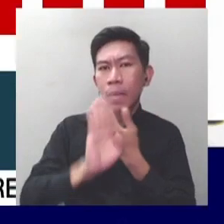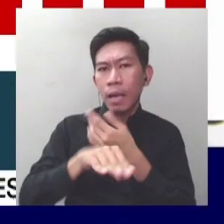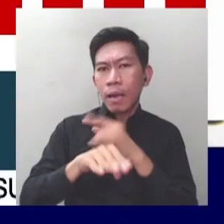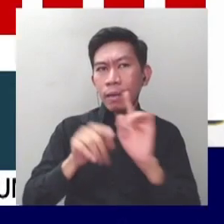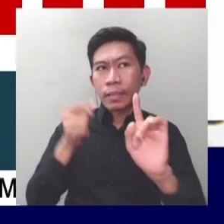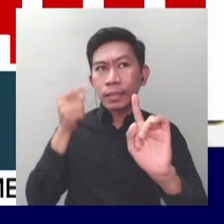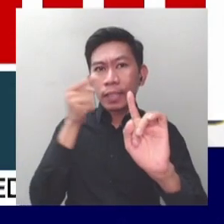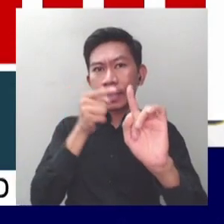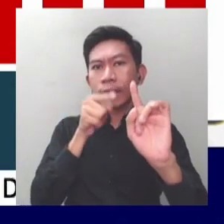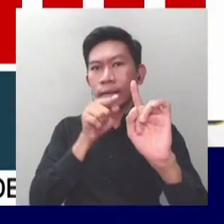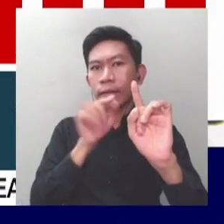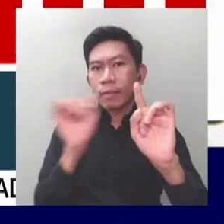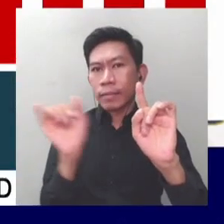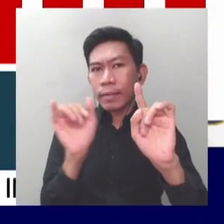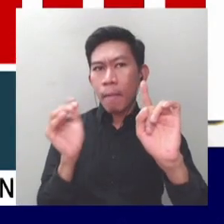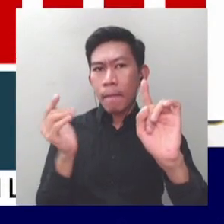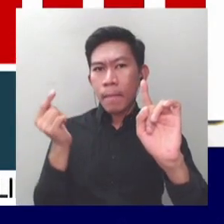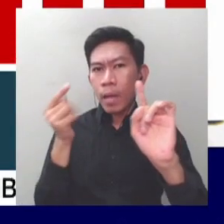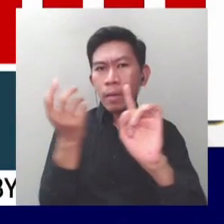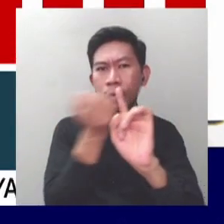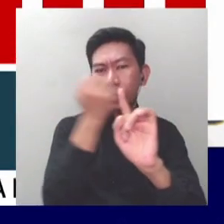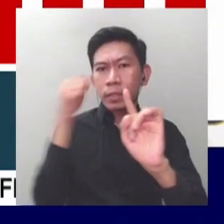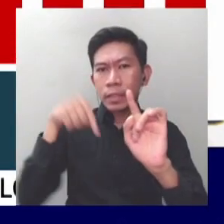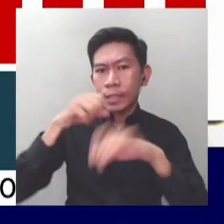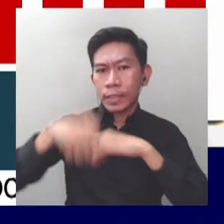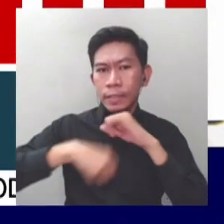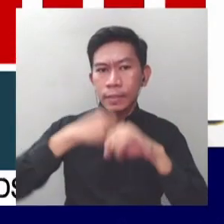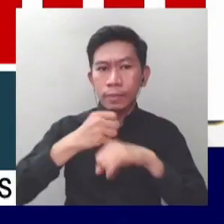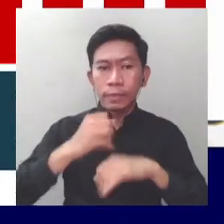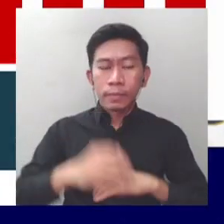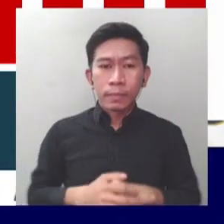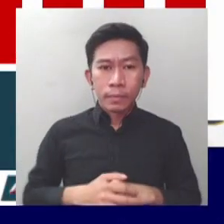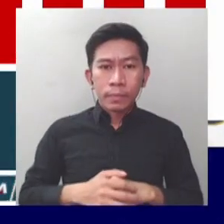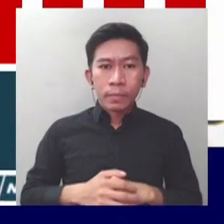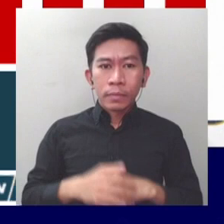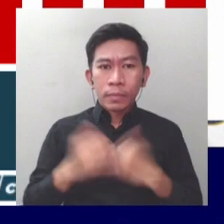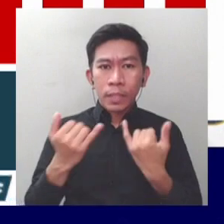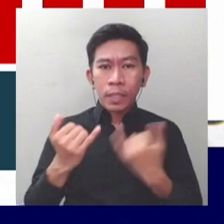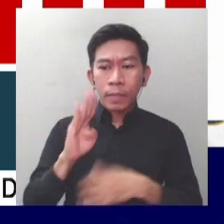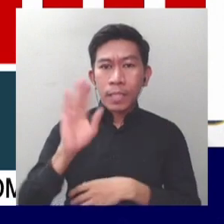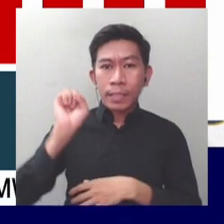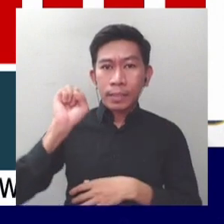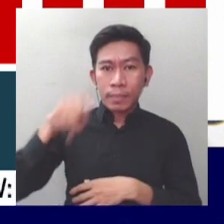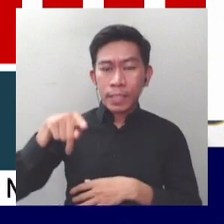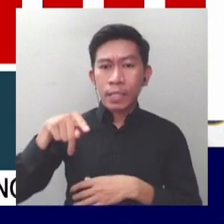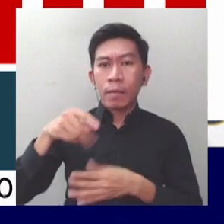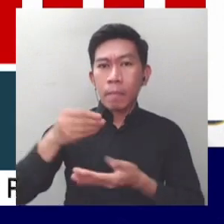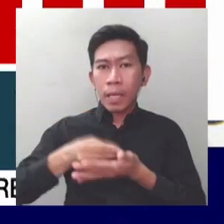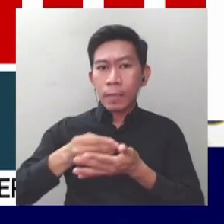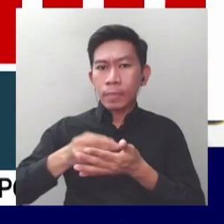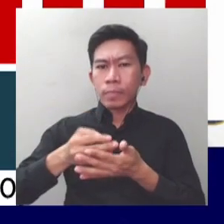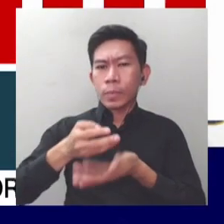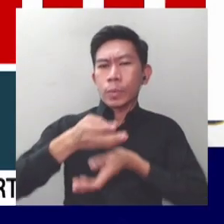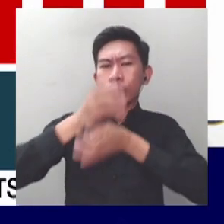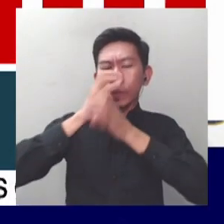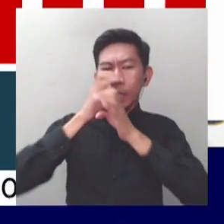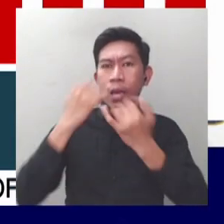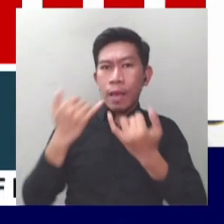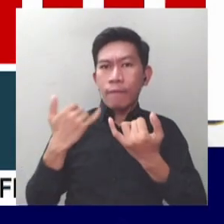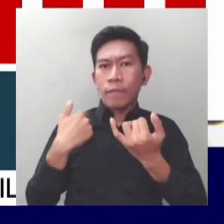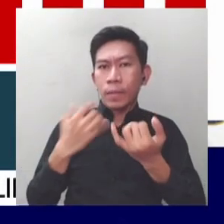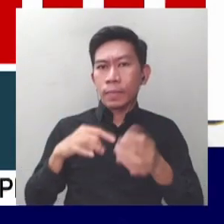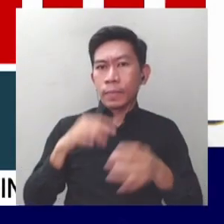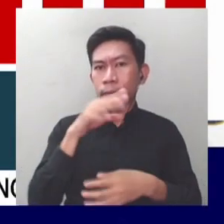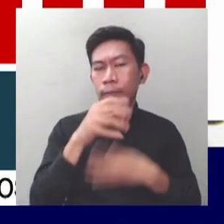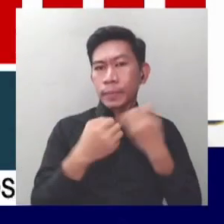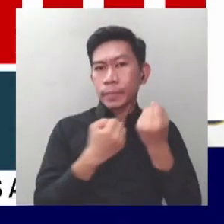The BSP's previous monetary tightening is still working its way through the economy, and the